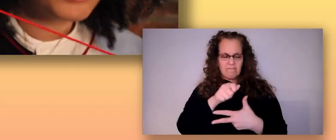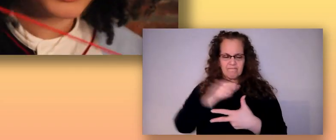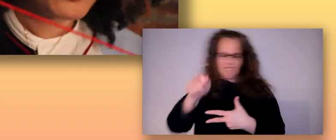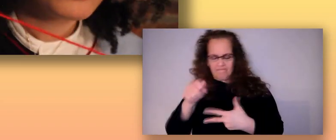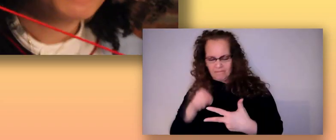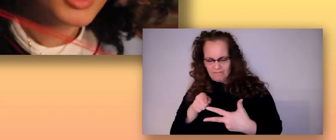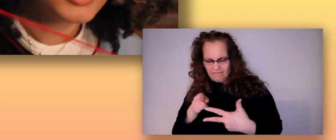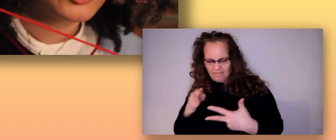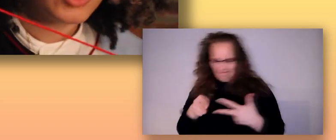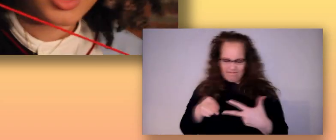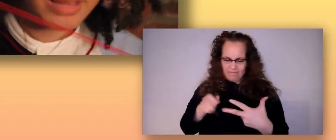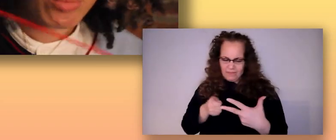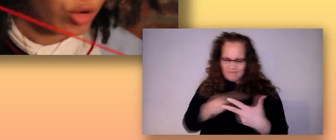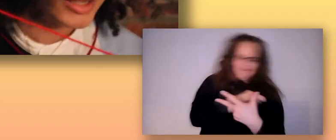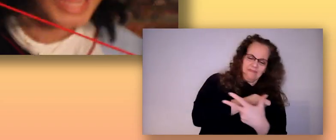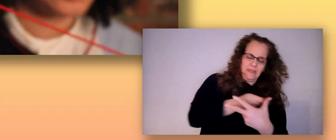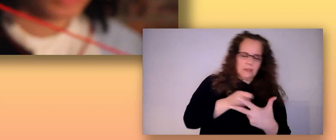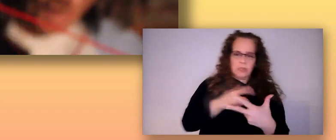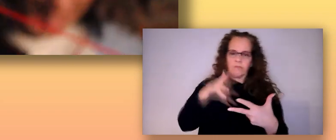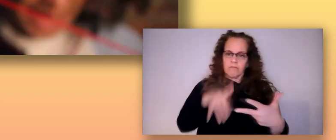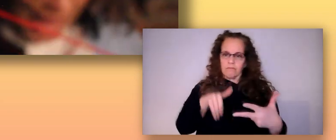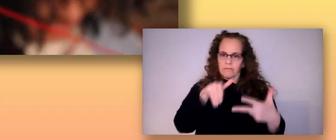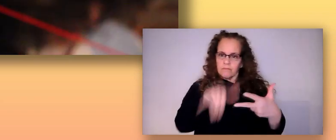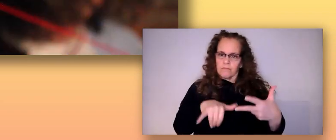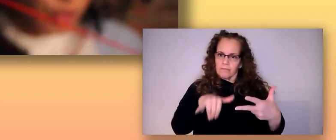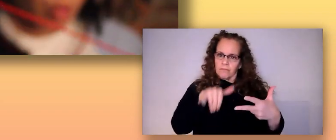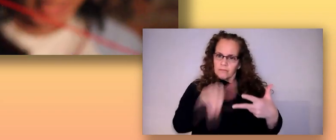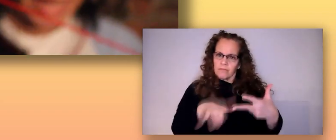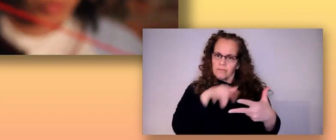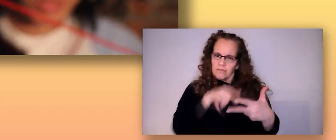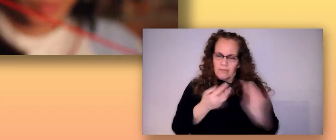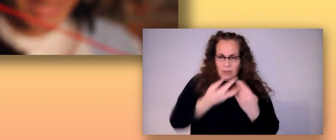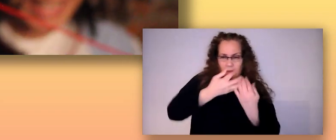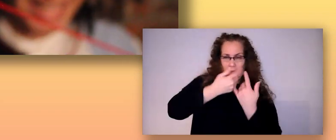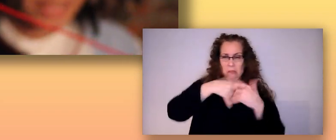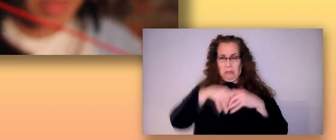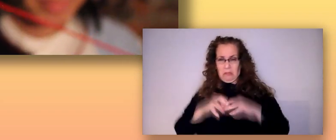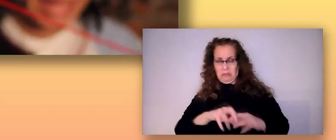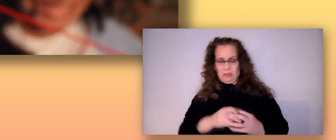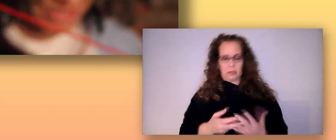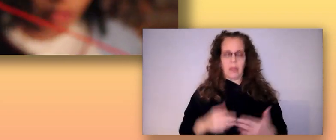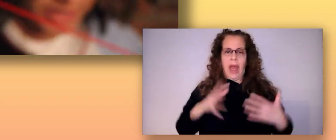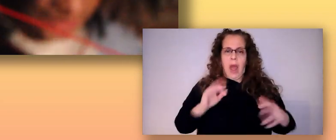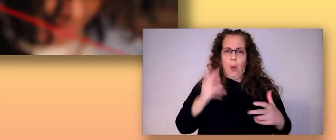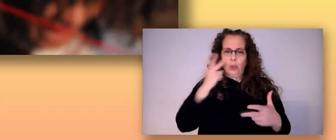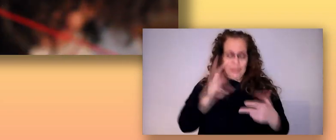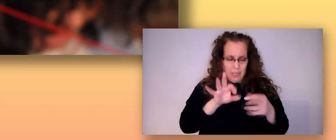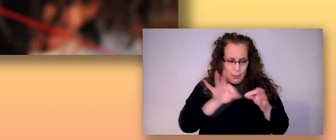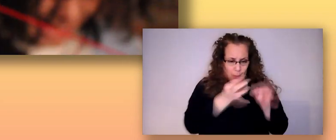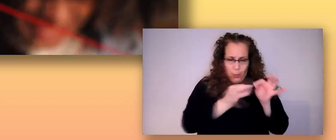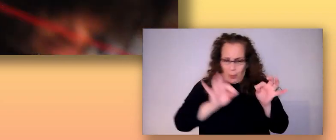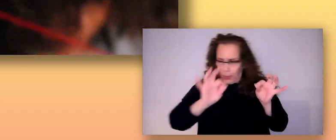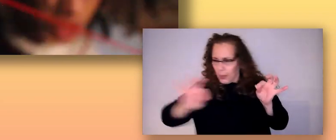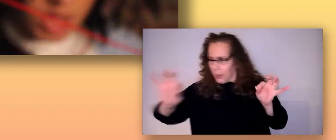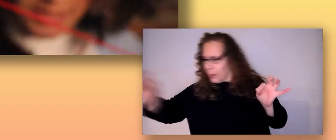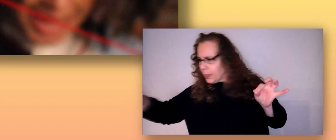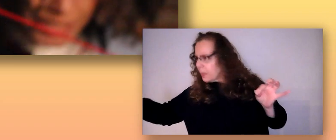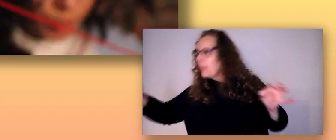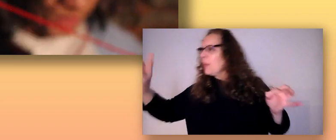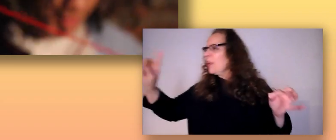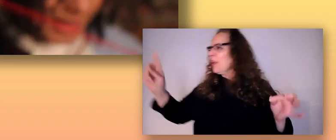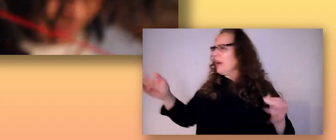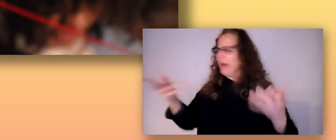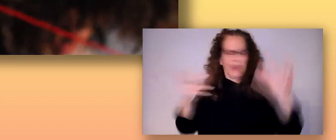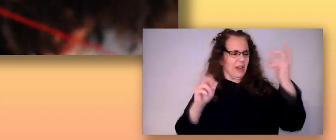and pull, but they wouldn't budge, just get more tangled, and I never wanted to see what was at the end of them, these threads, and I never